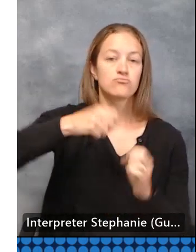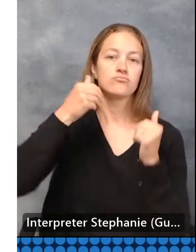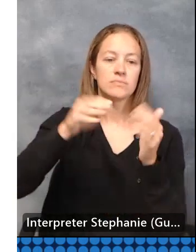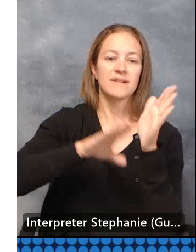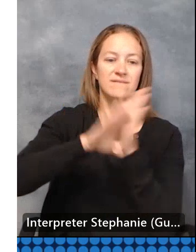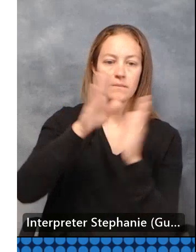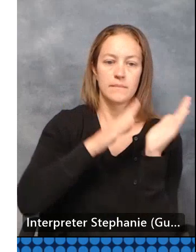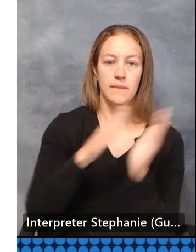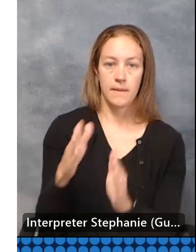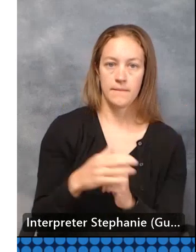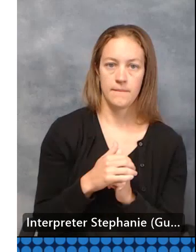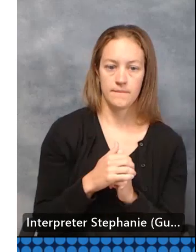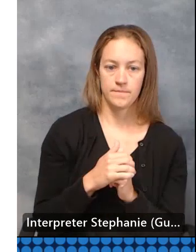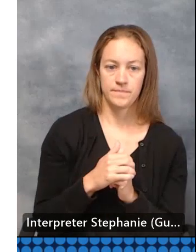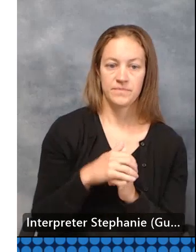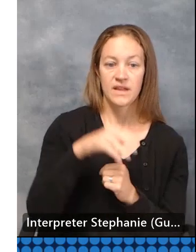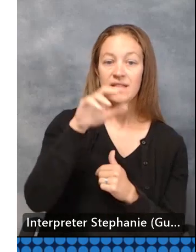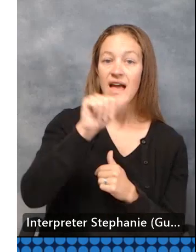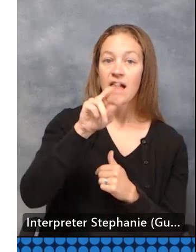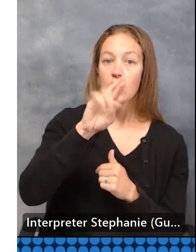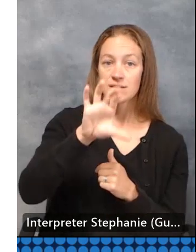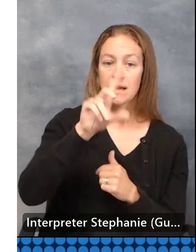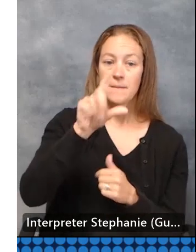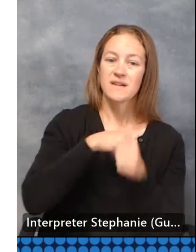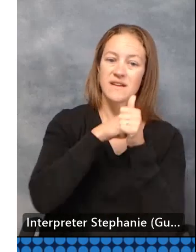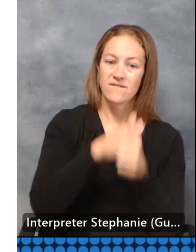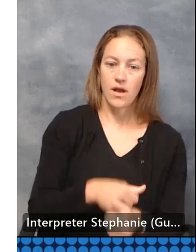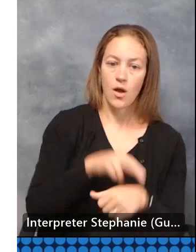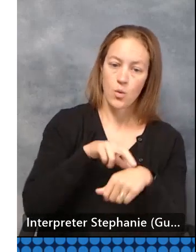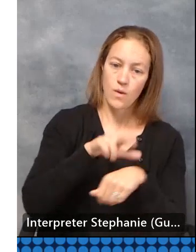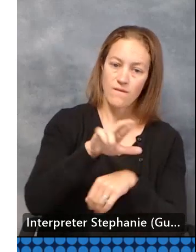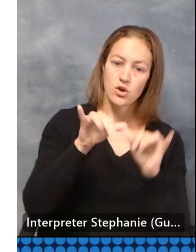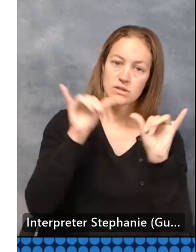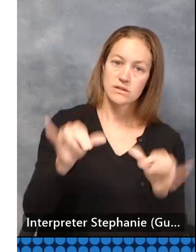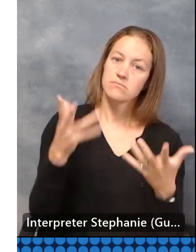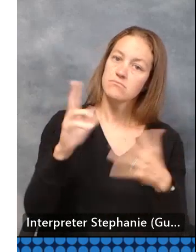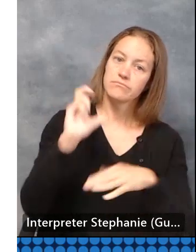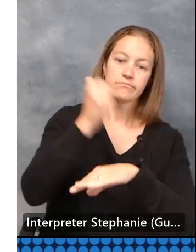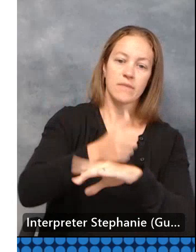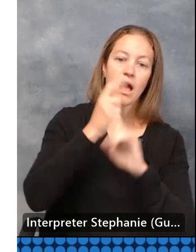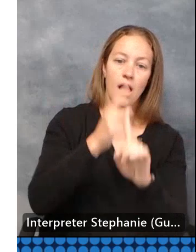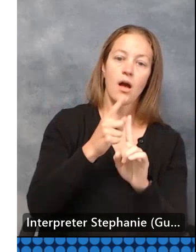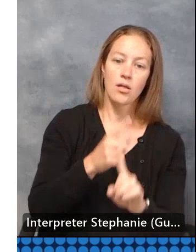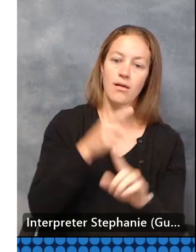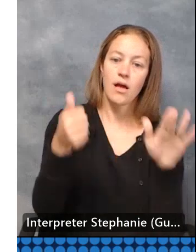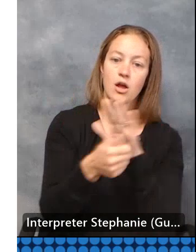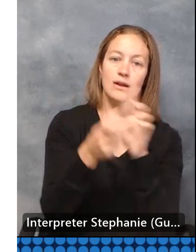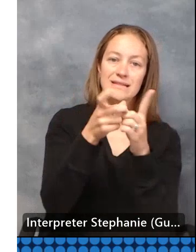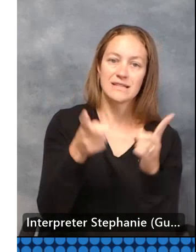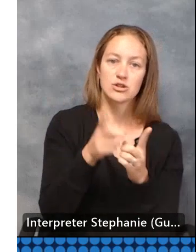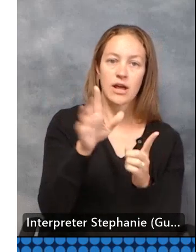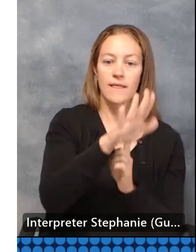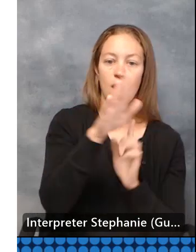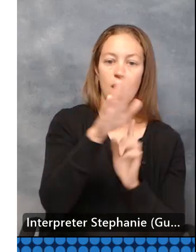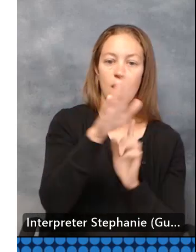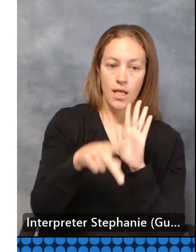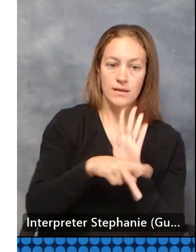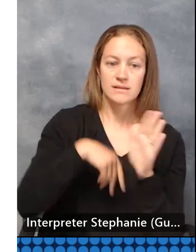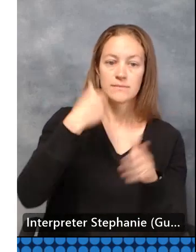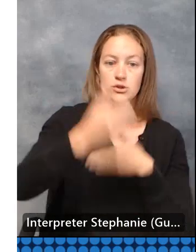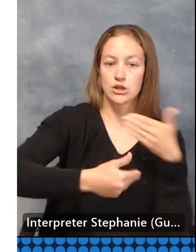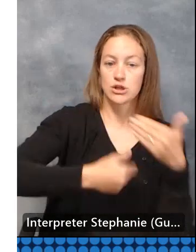plan. The ARC must follow the referral system outlined in the district's policies and procedures,